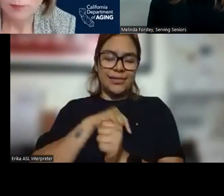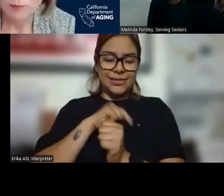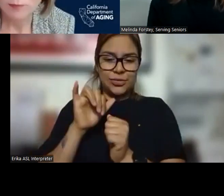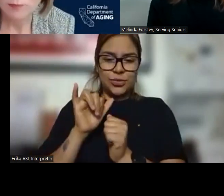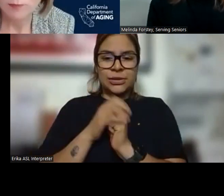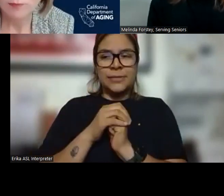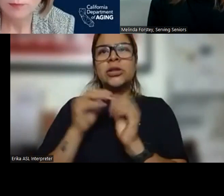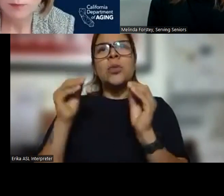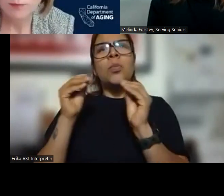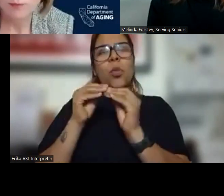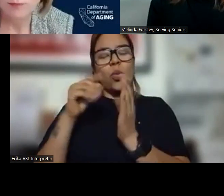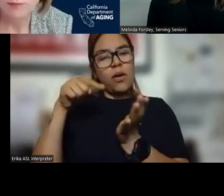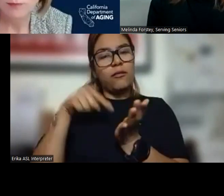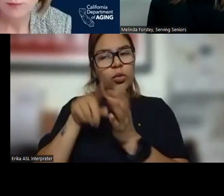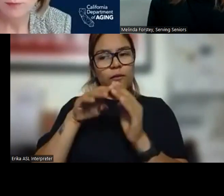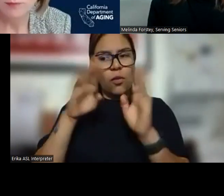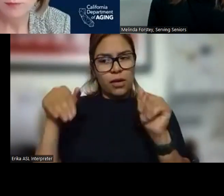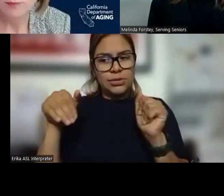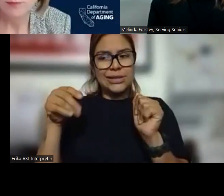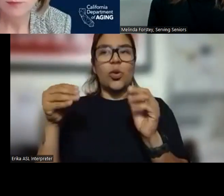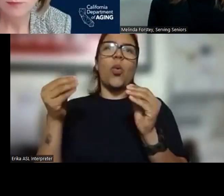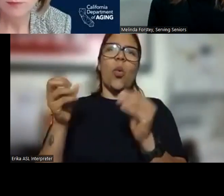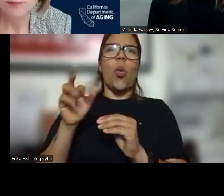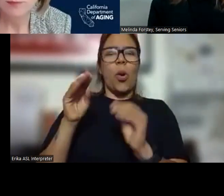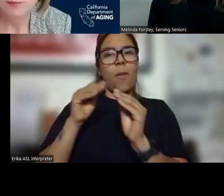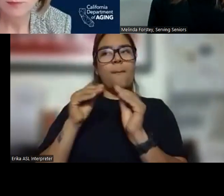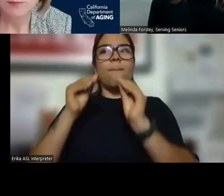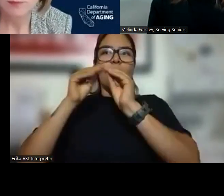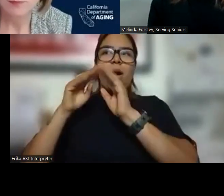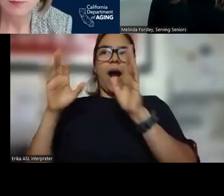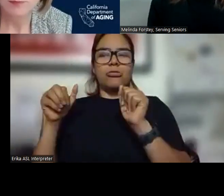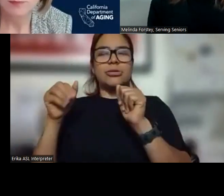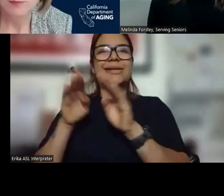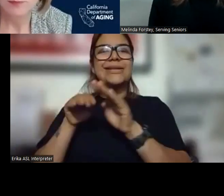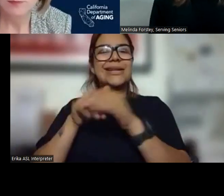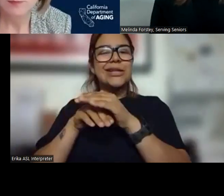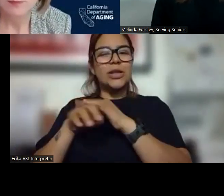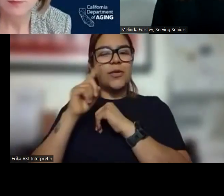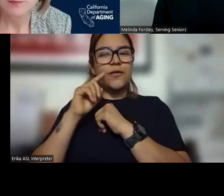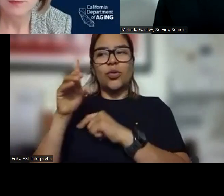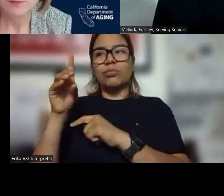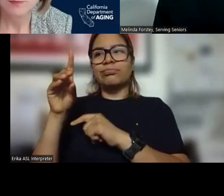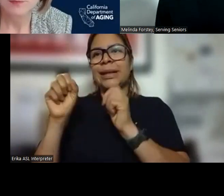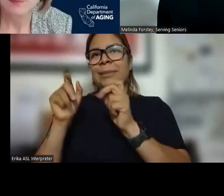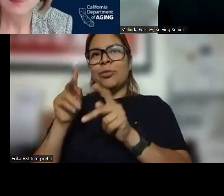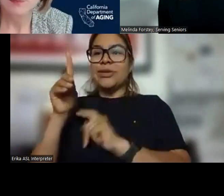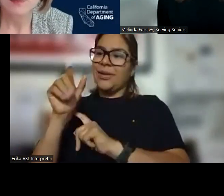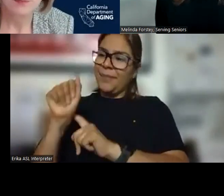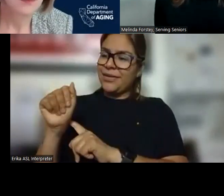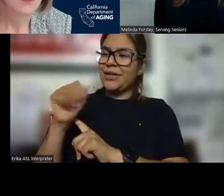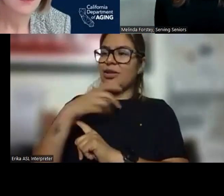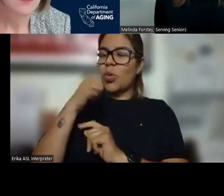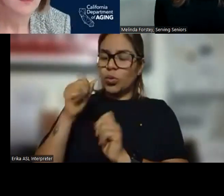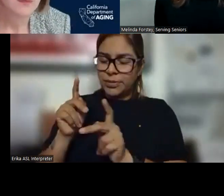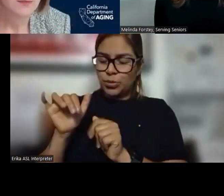more affordable housing or more housing is accessible to older adults and those with disabilities. So thank you. My question is